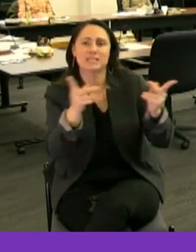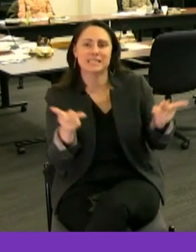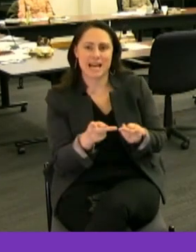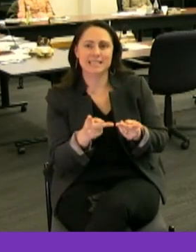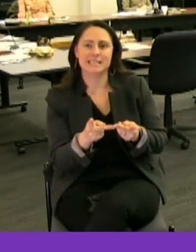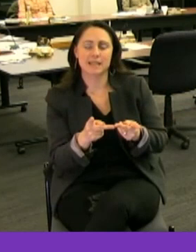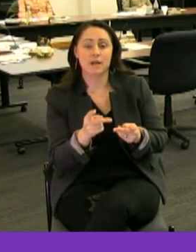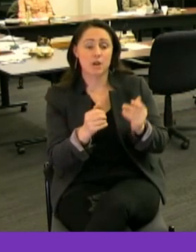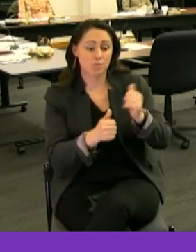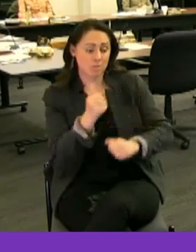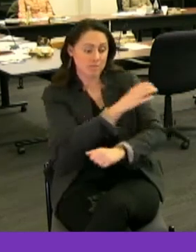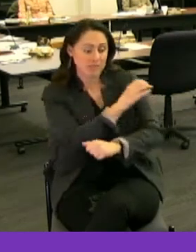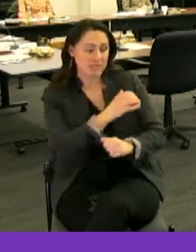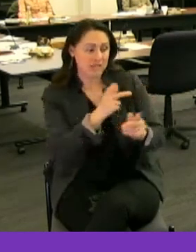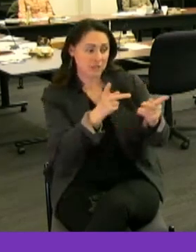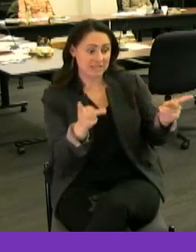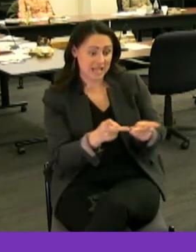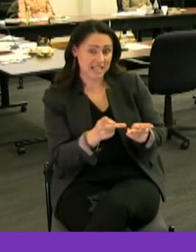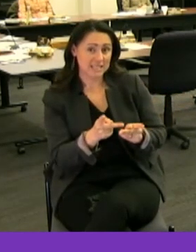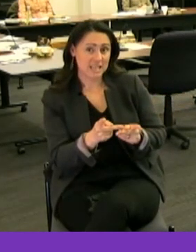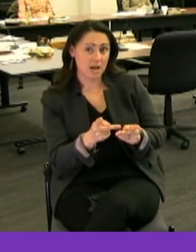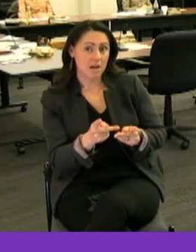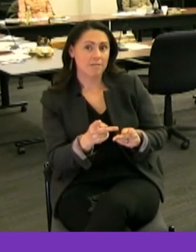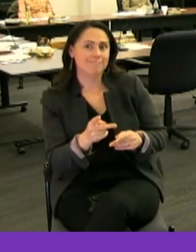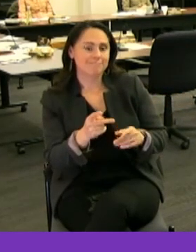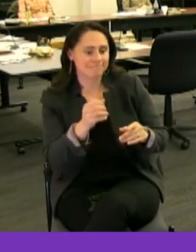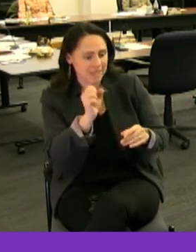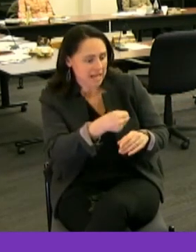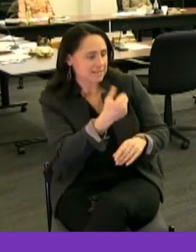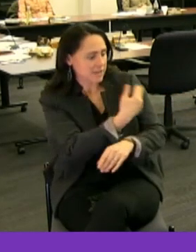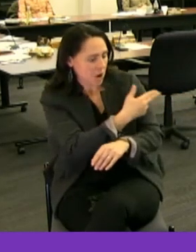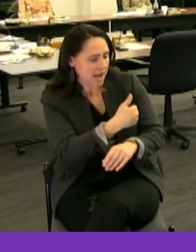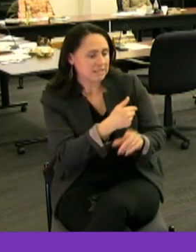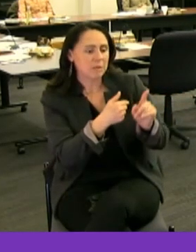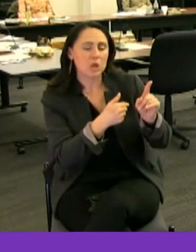And most of our clinical sites are hospitals. There are some,